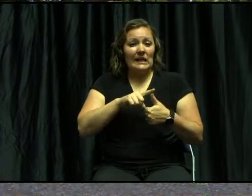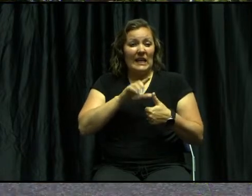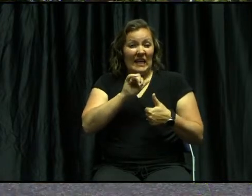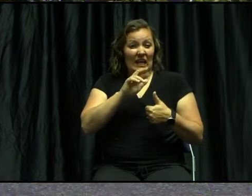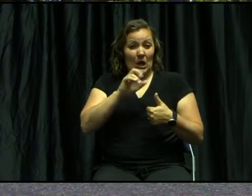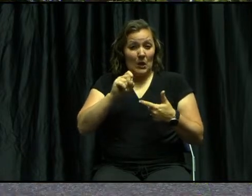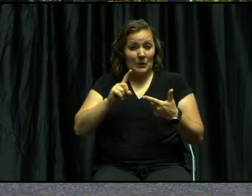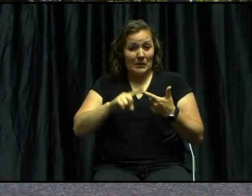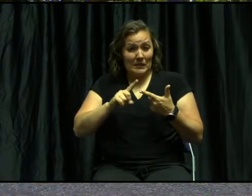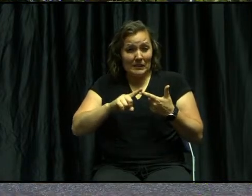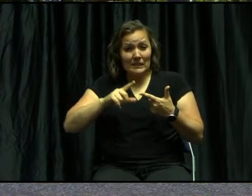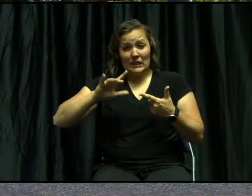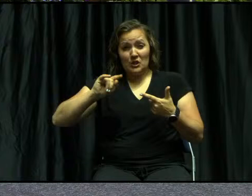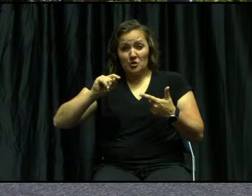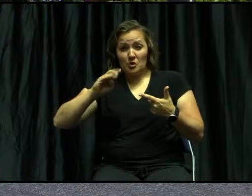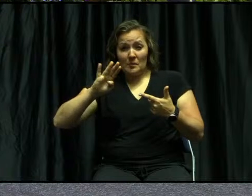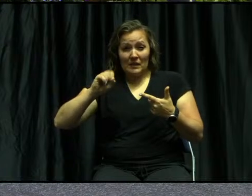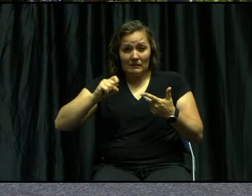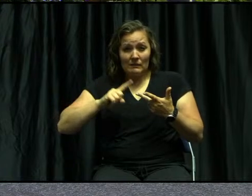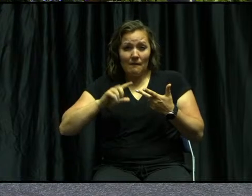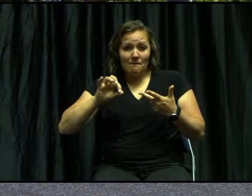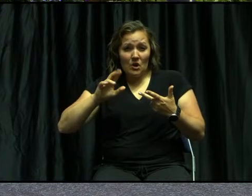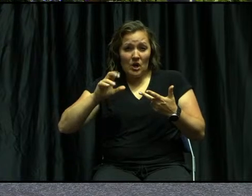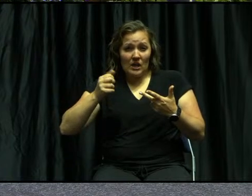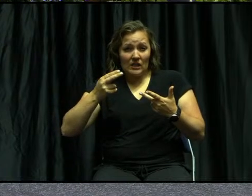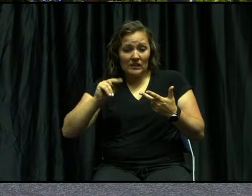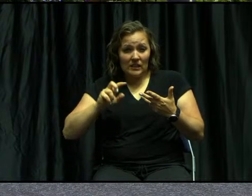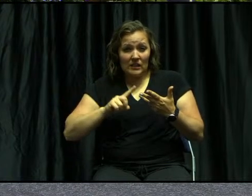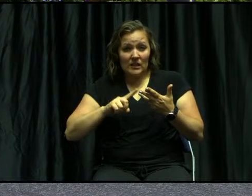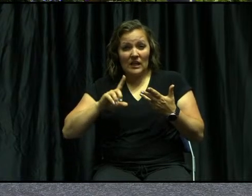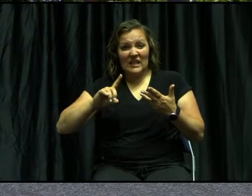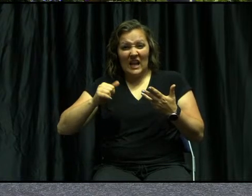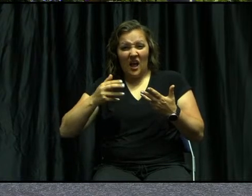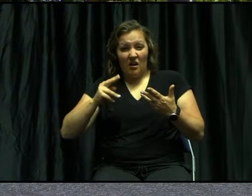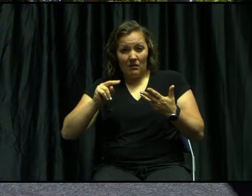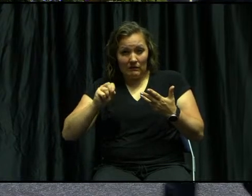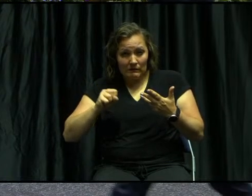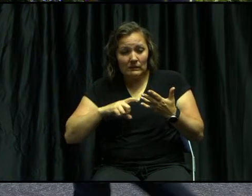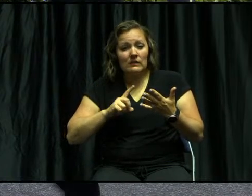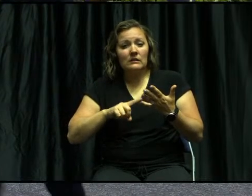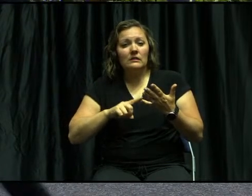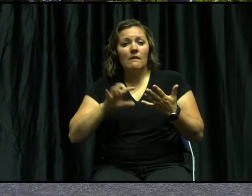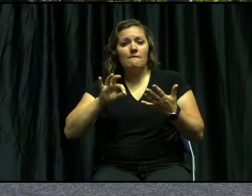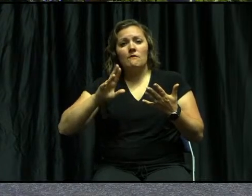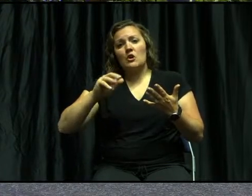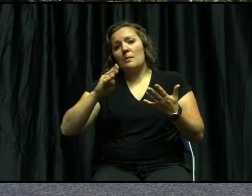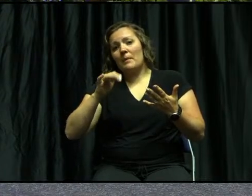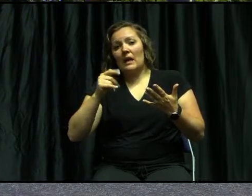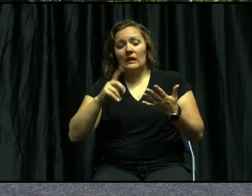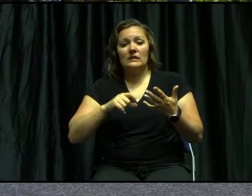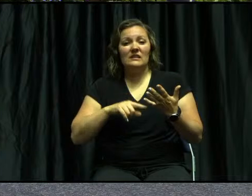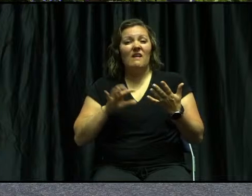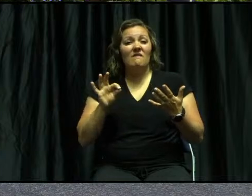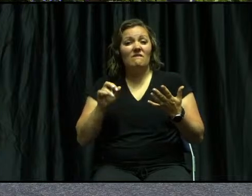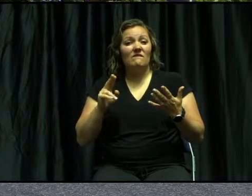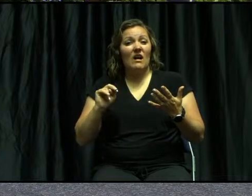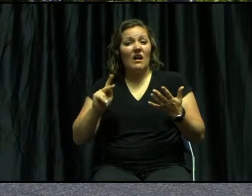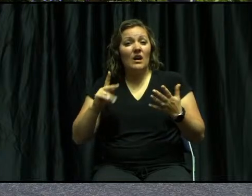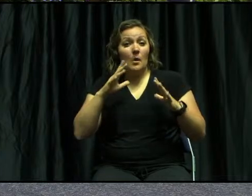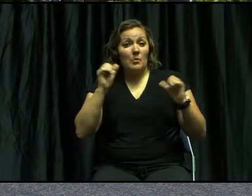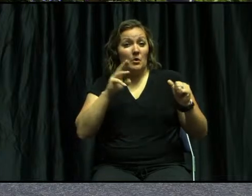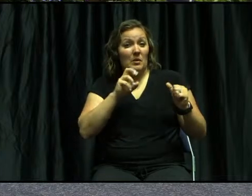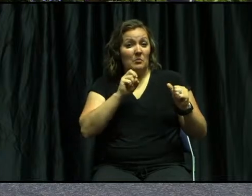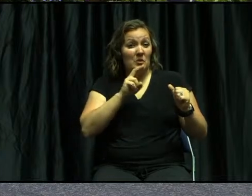Kirsten Katrubas, Carla Bergeson, Luenda Downs, Karen Fairbanks, Curtis Funk, President of the Weber State